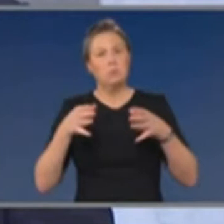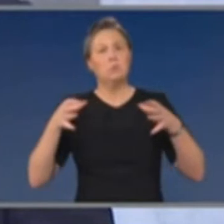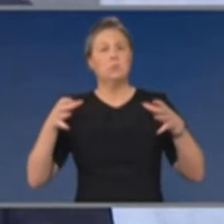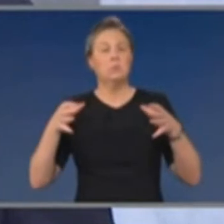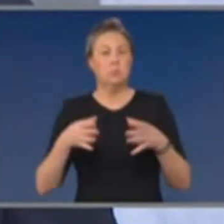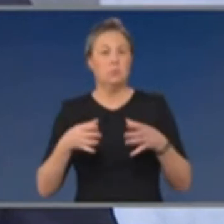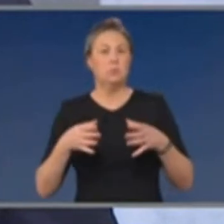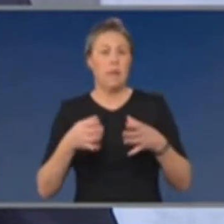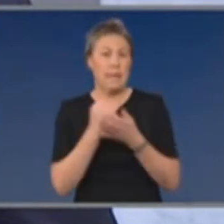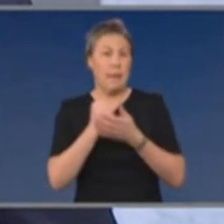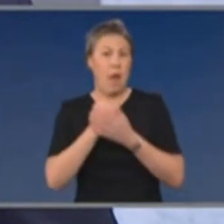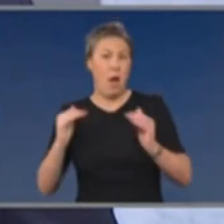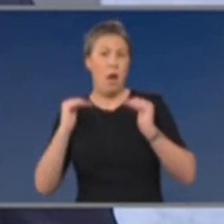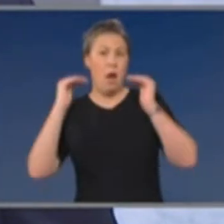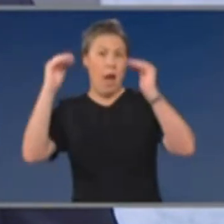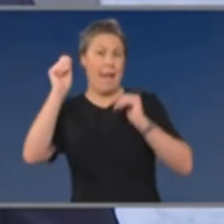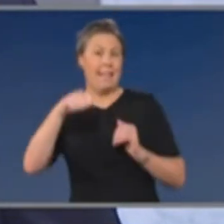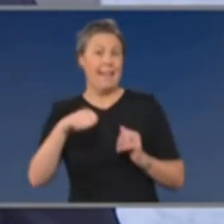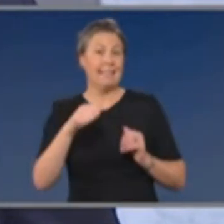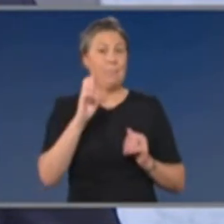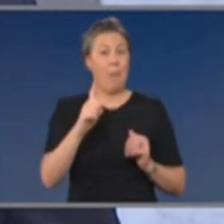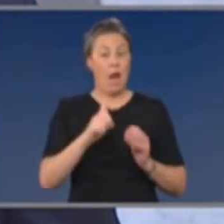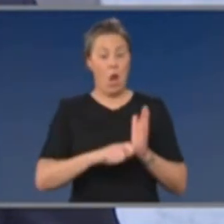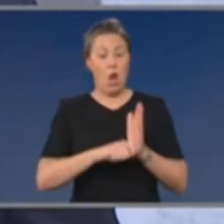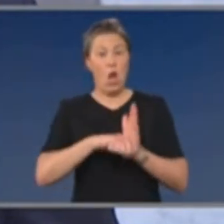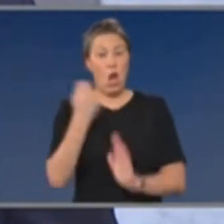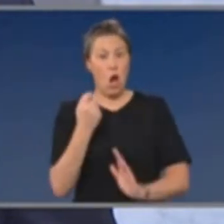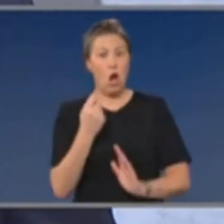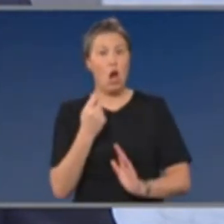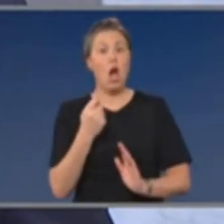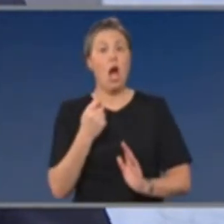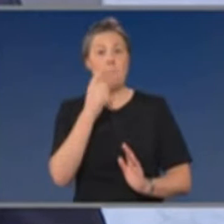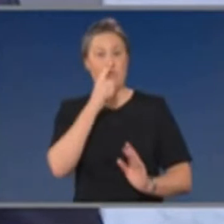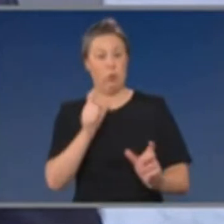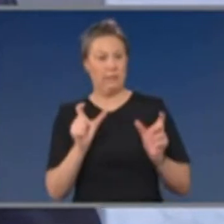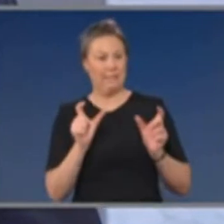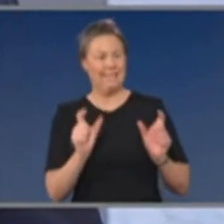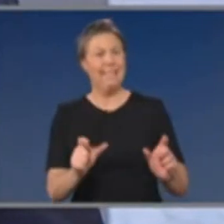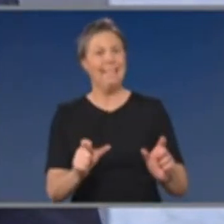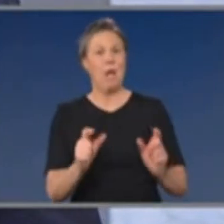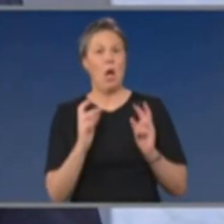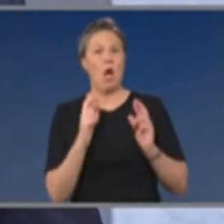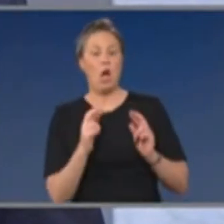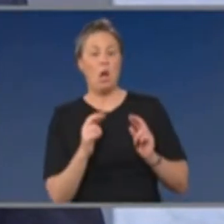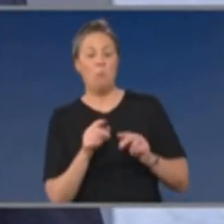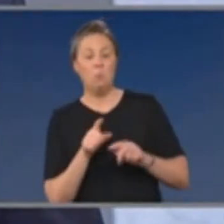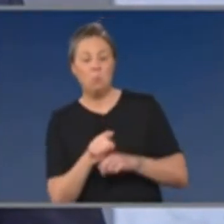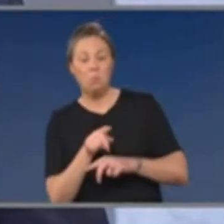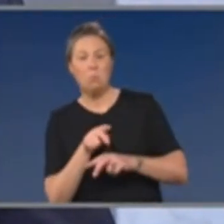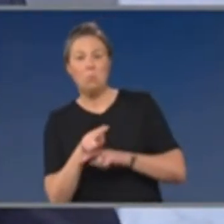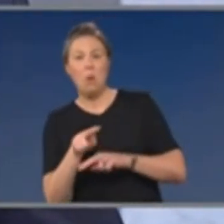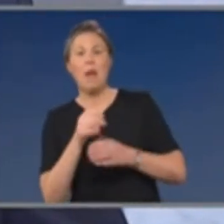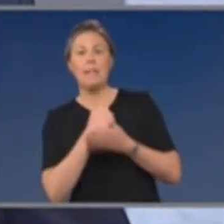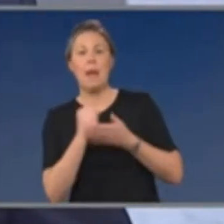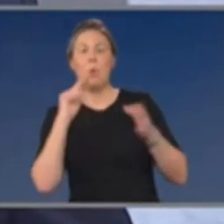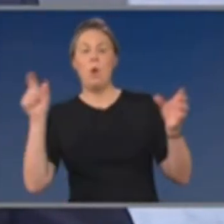some time, but as the effects of the lockdown, I think, kick in, then hopefully we'll see those new case numbers fall. And so, yes, it